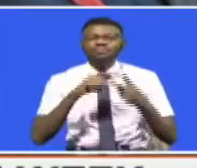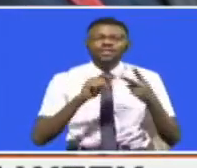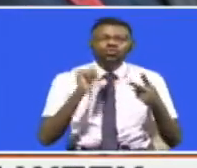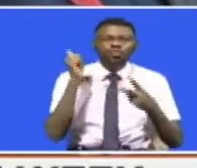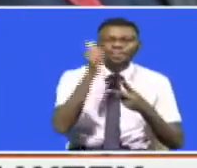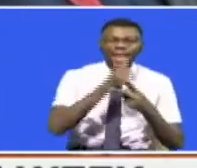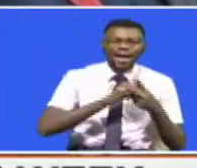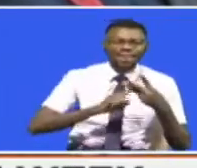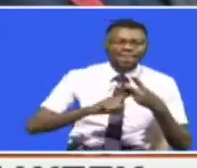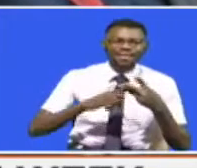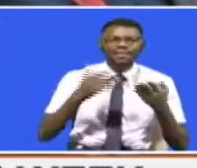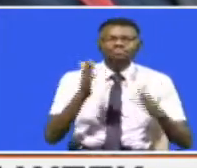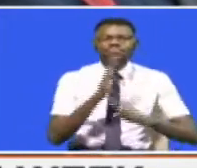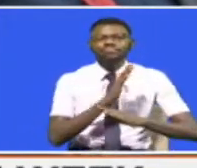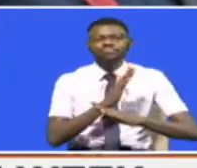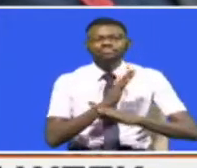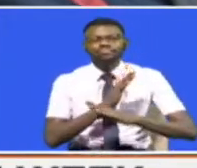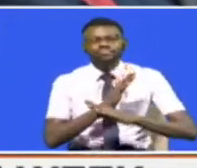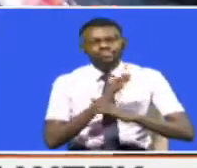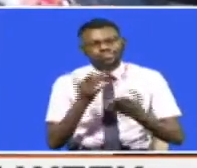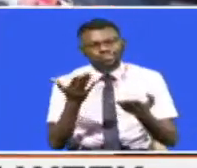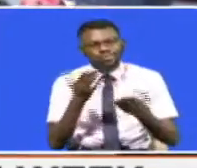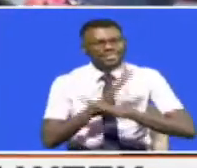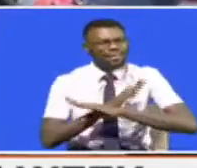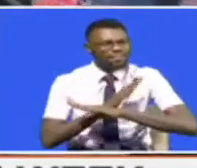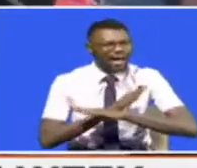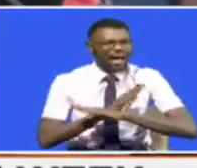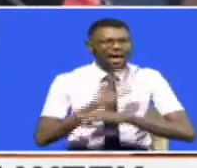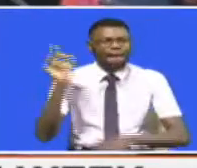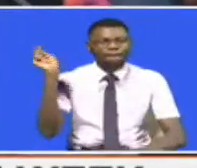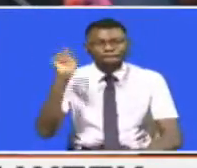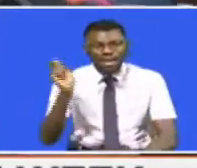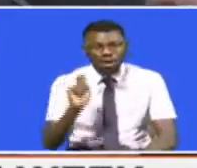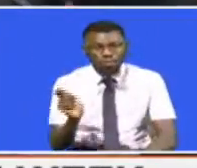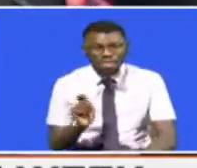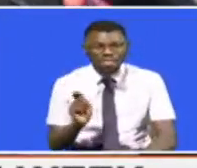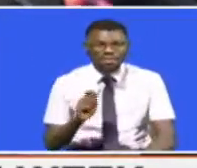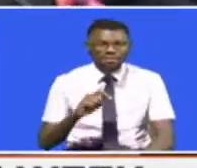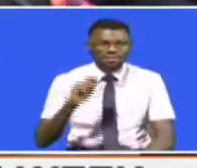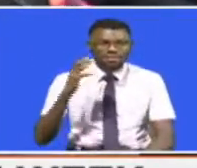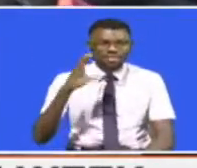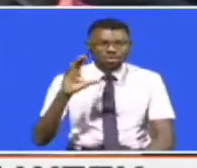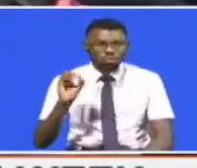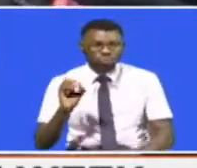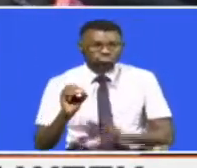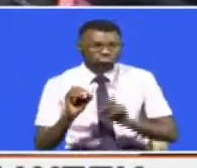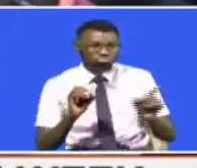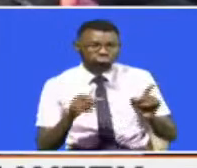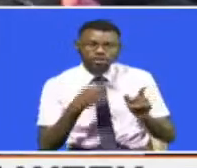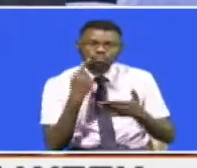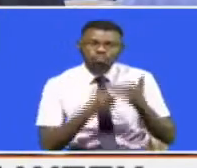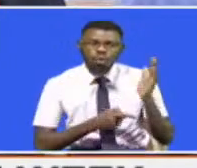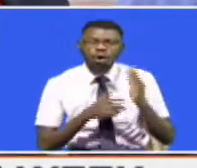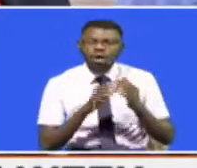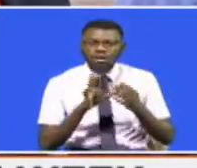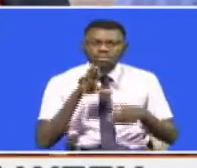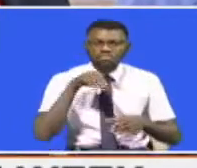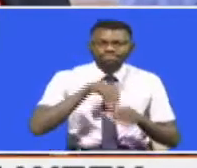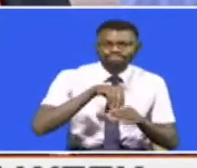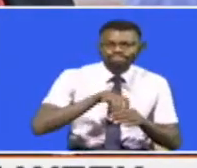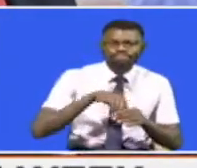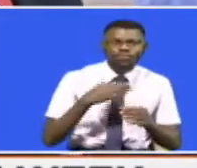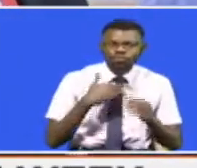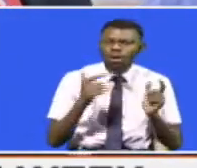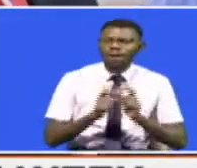one from Zambia to Malawi. According to the company's CEO, Adil El Yosefu, the investment will enable greater efficiency